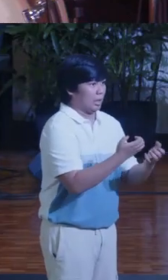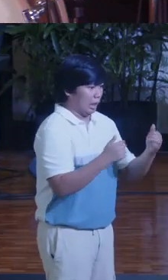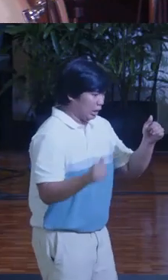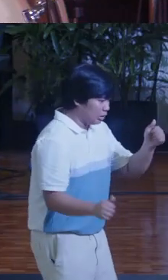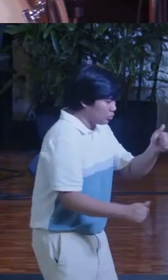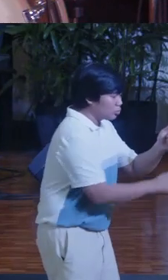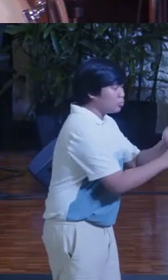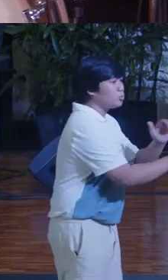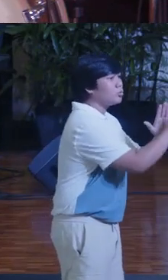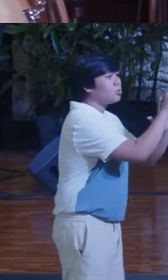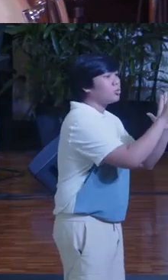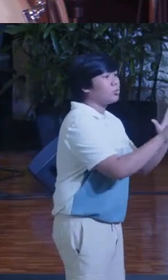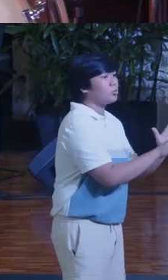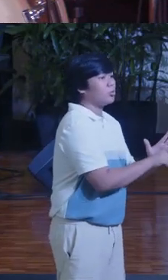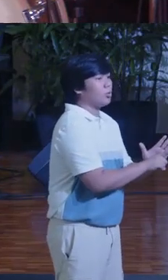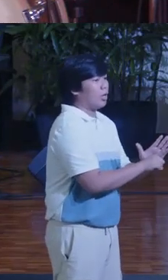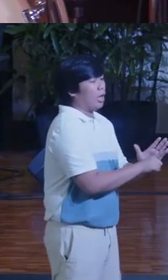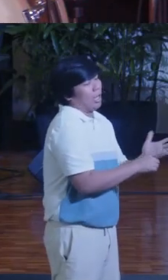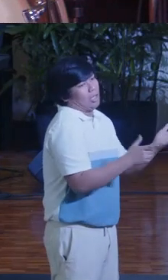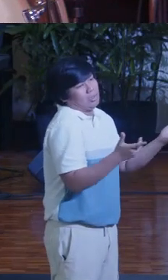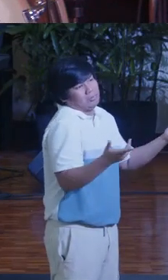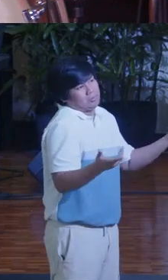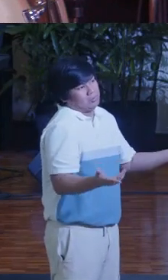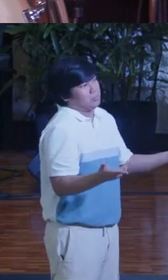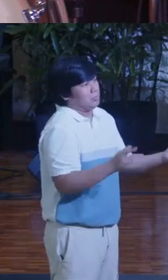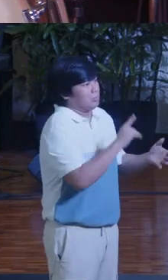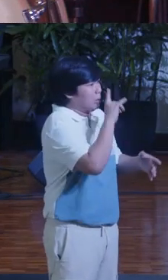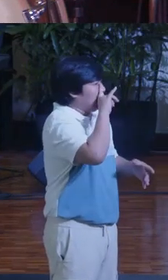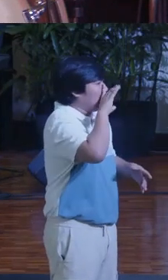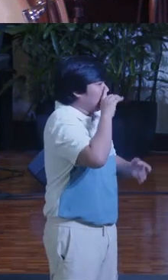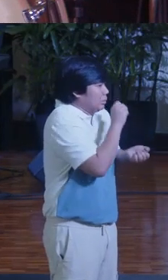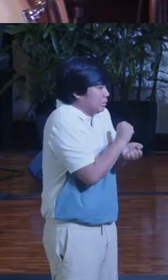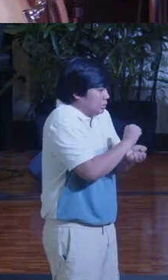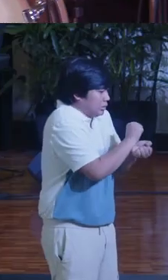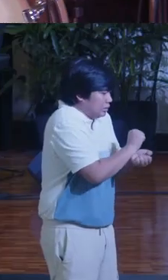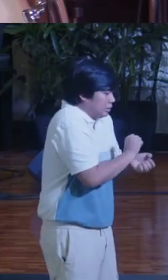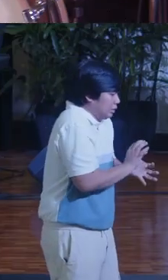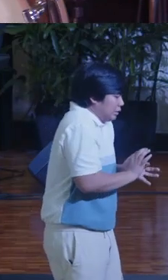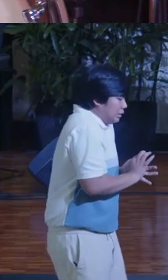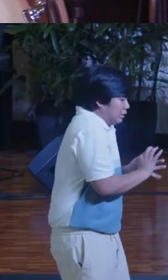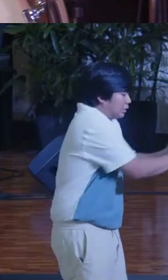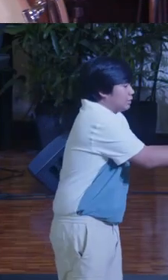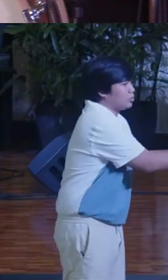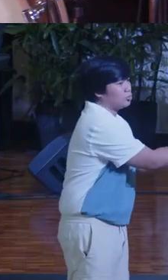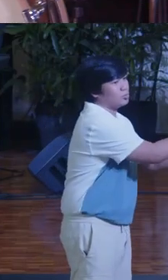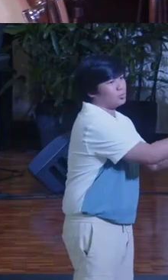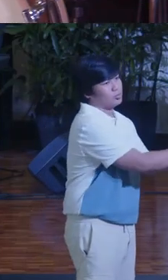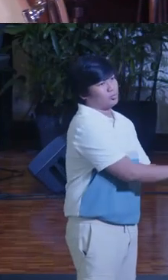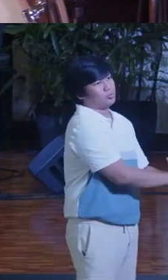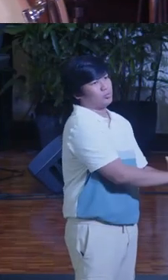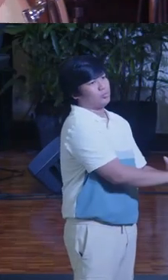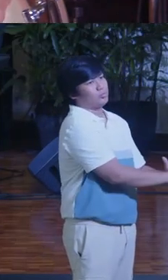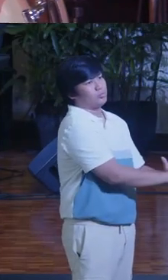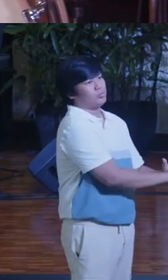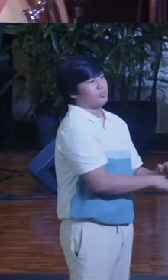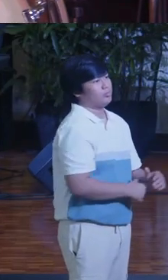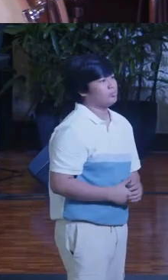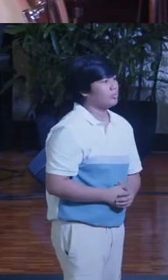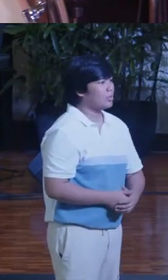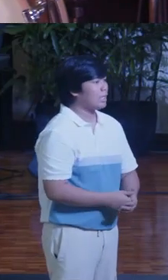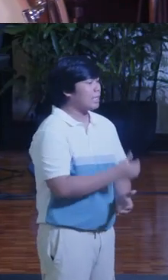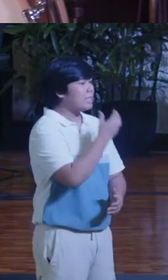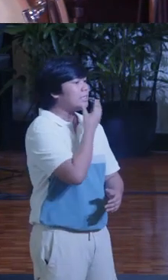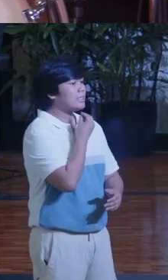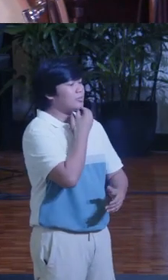niya, nakaligtas na kayo. Yung writer sa Hebrews, may komento siya dito, Hebrews